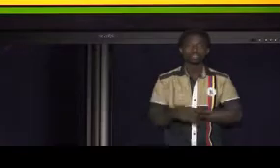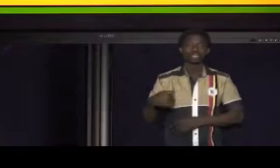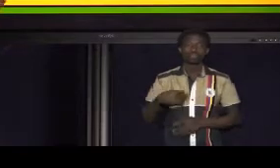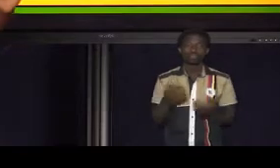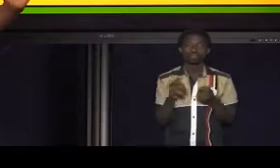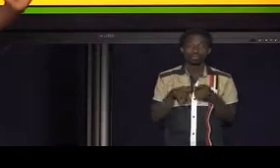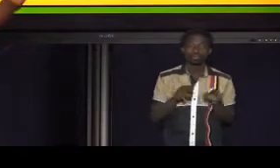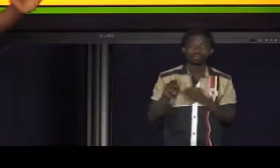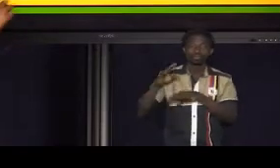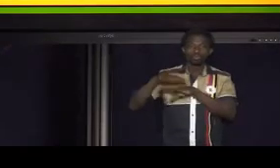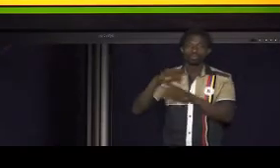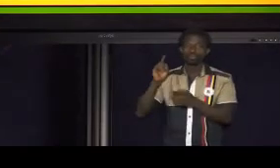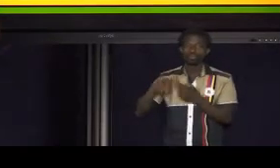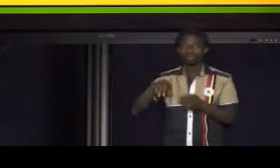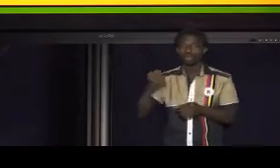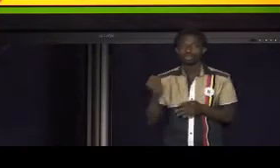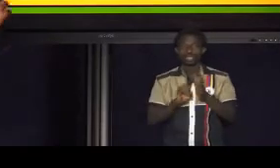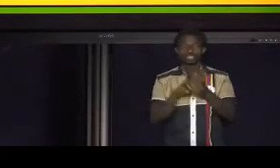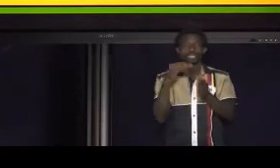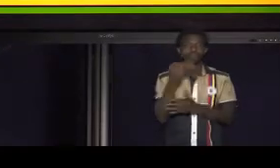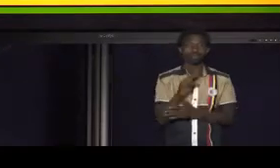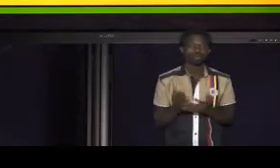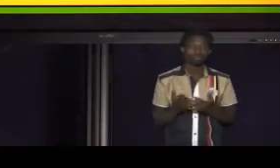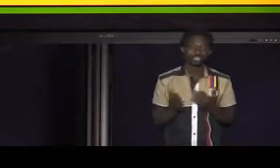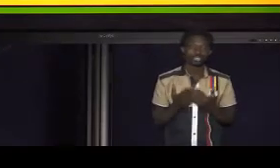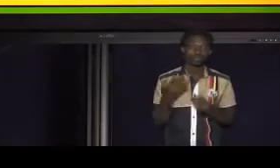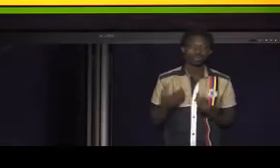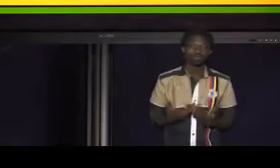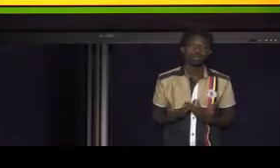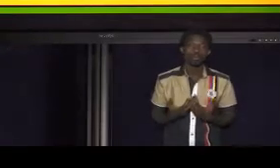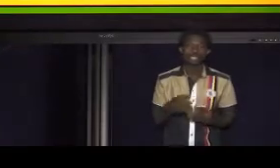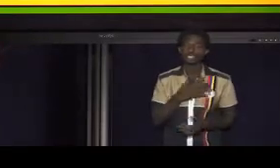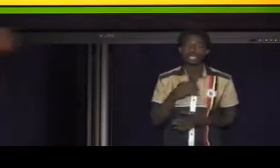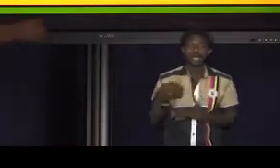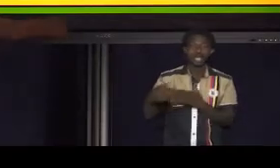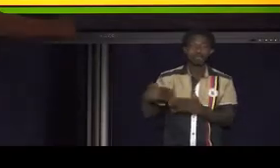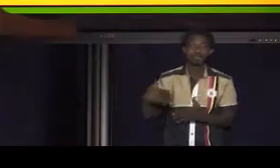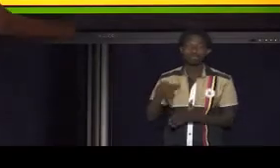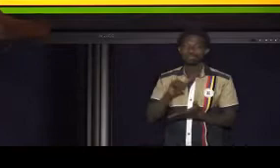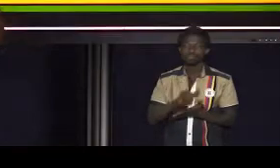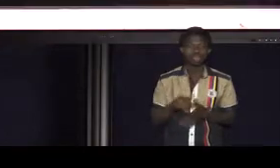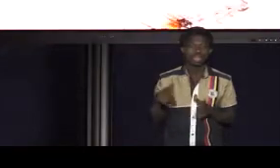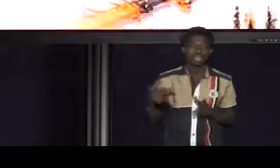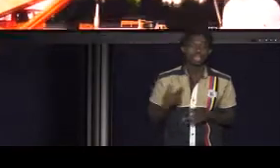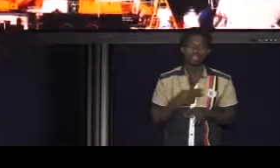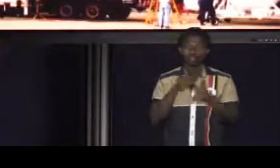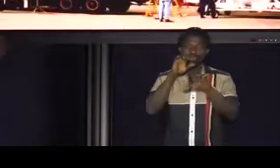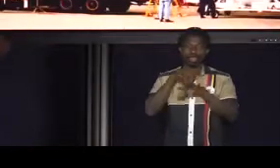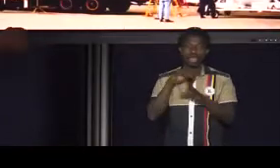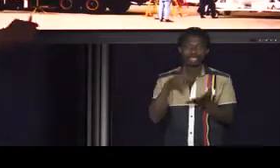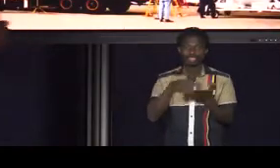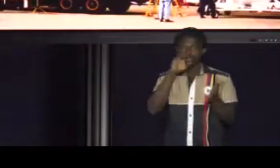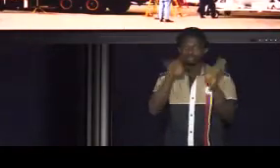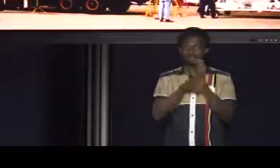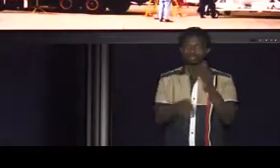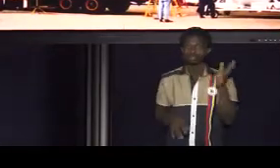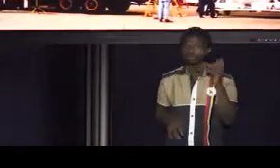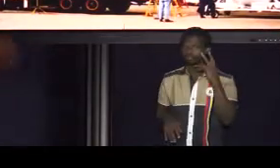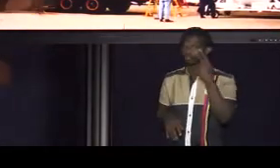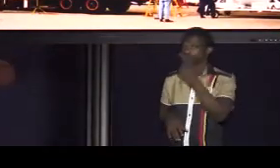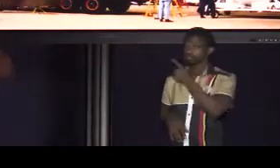to another example of a simple machine. And before that, let's look at this picture here.